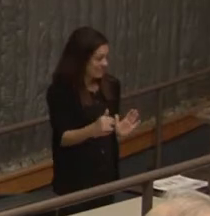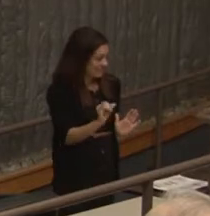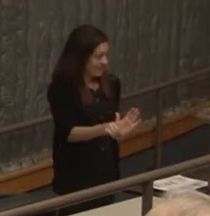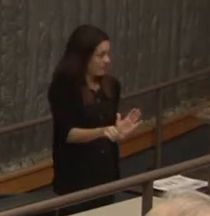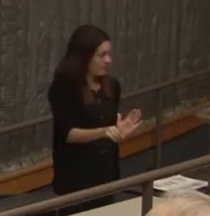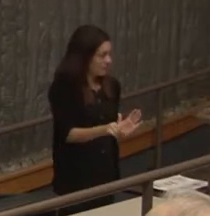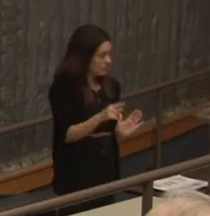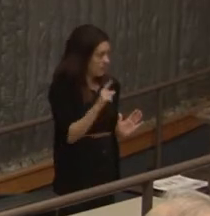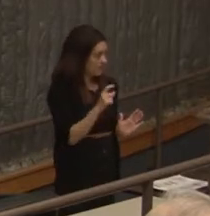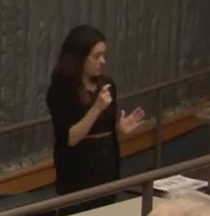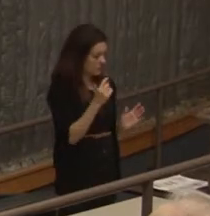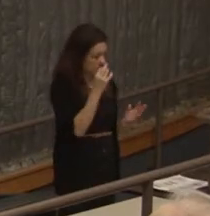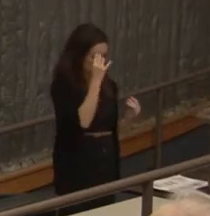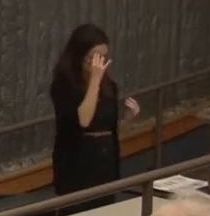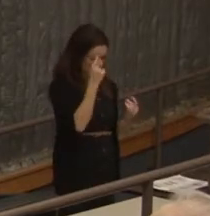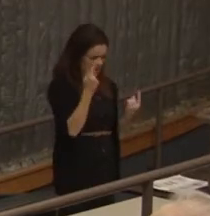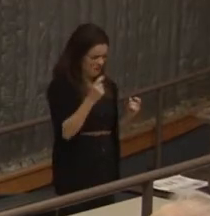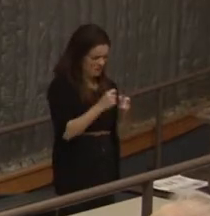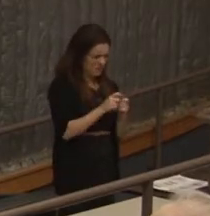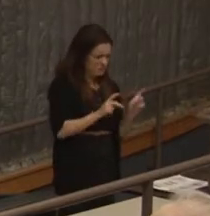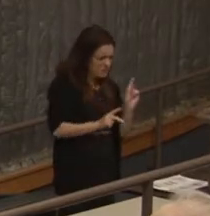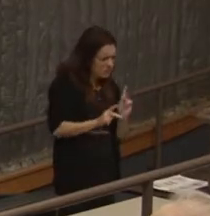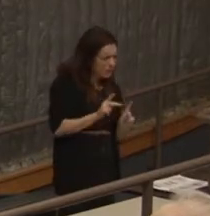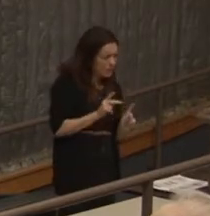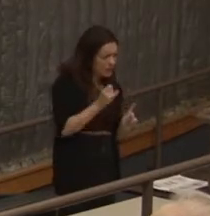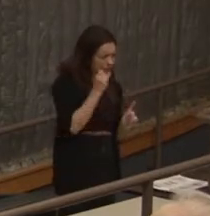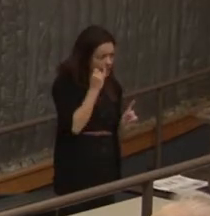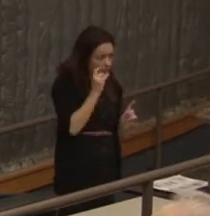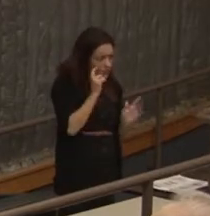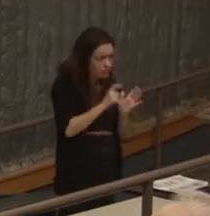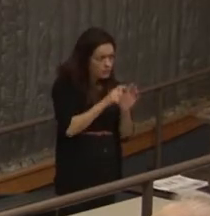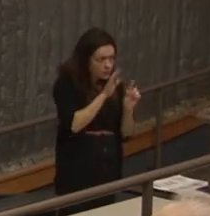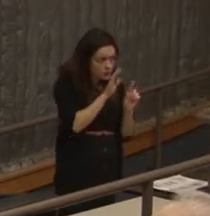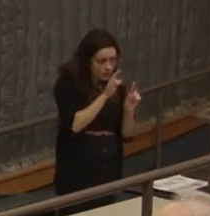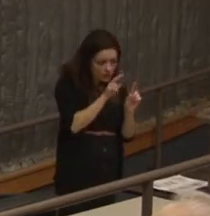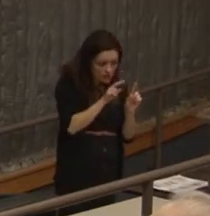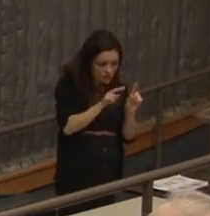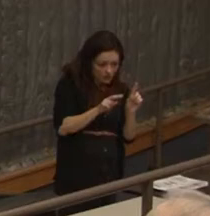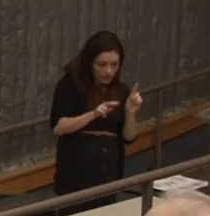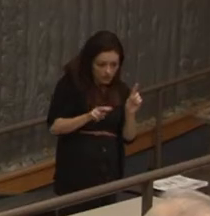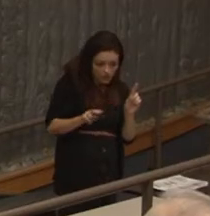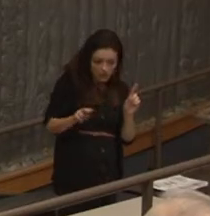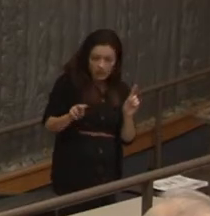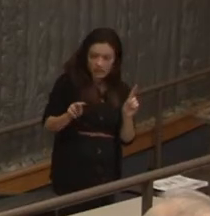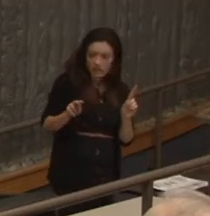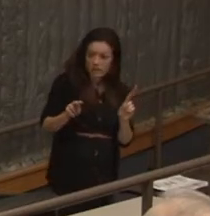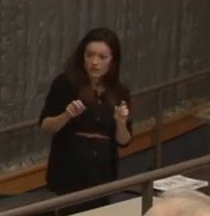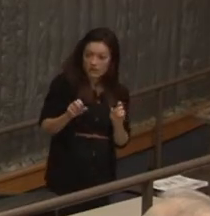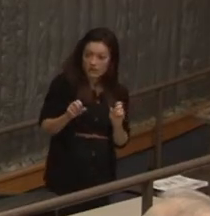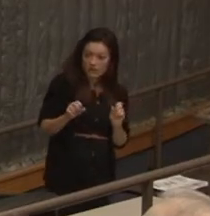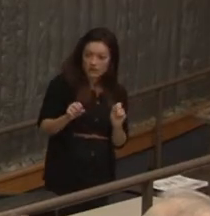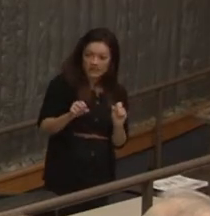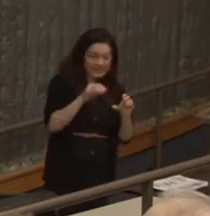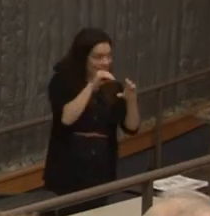what happened to the people? Well, if you follow this little journey into here, you realize that